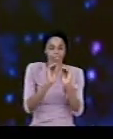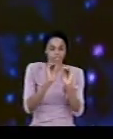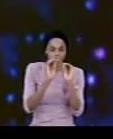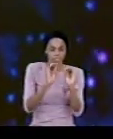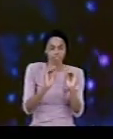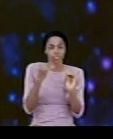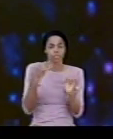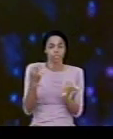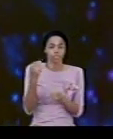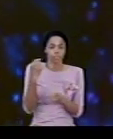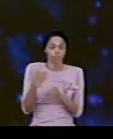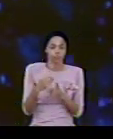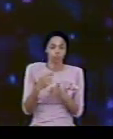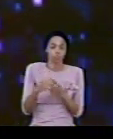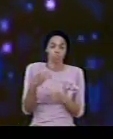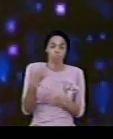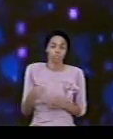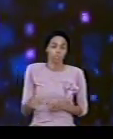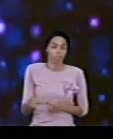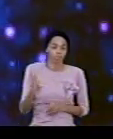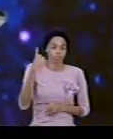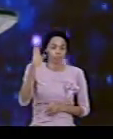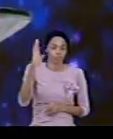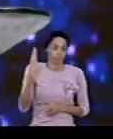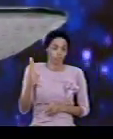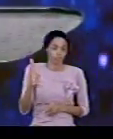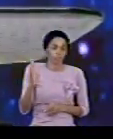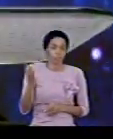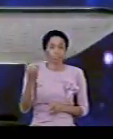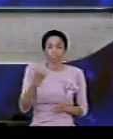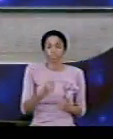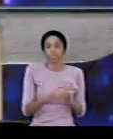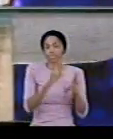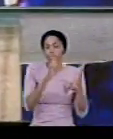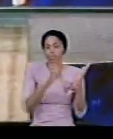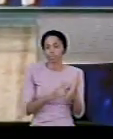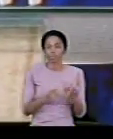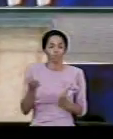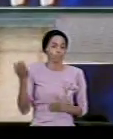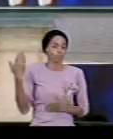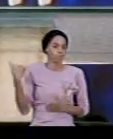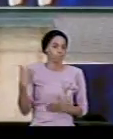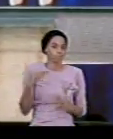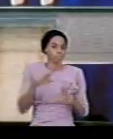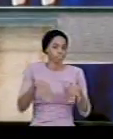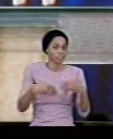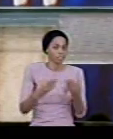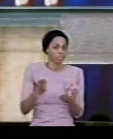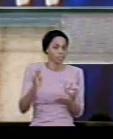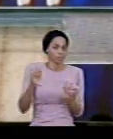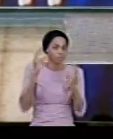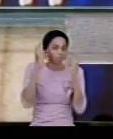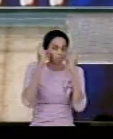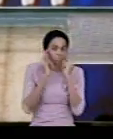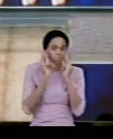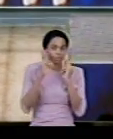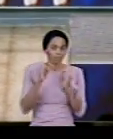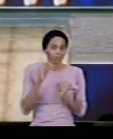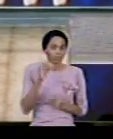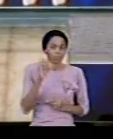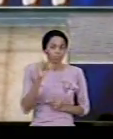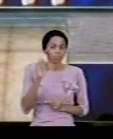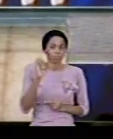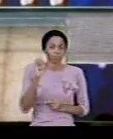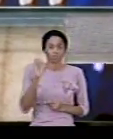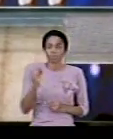of the Word of God. The law was given by Moses. Not only the